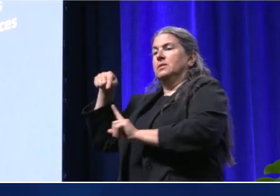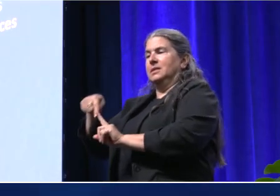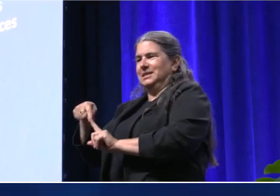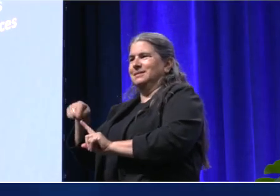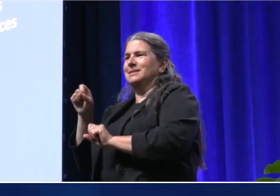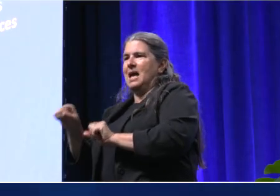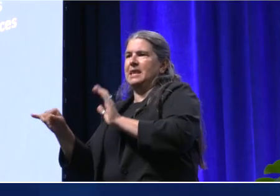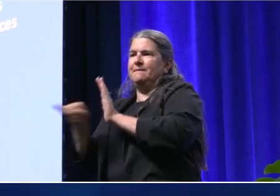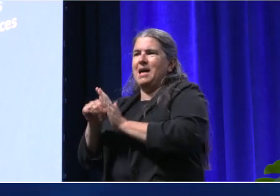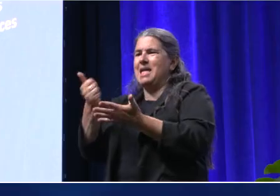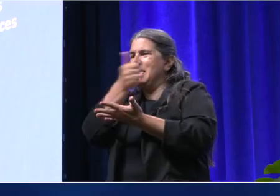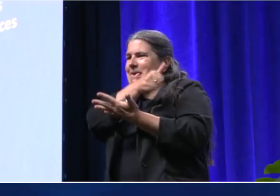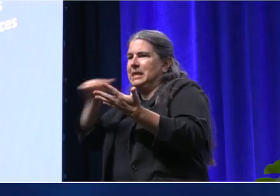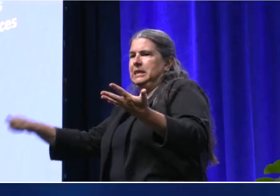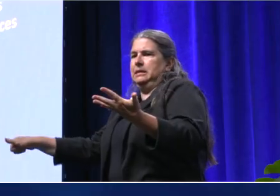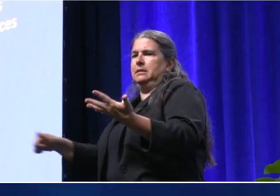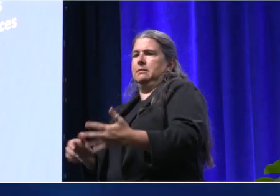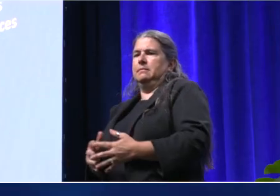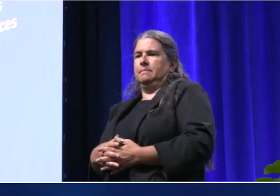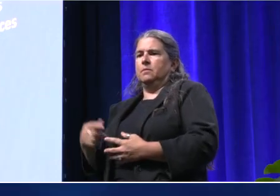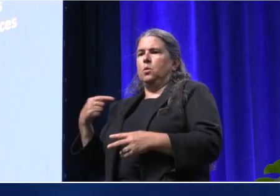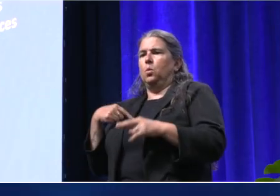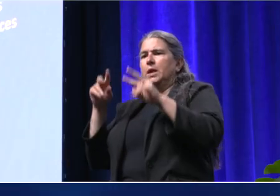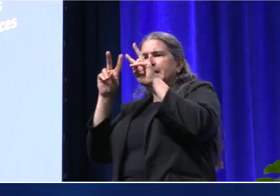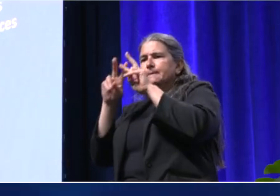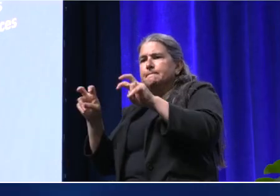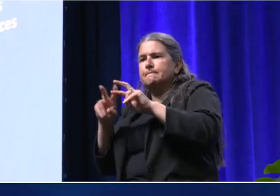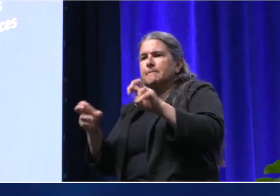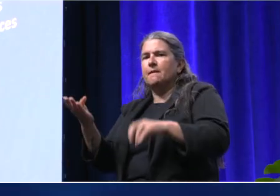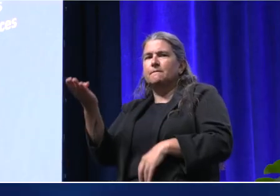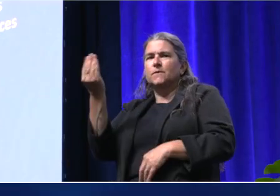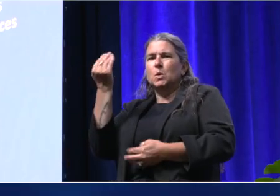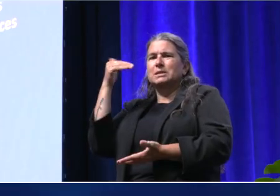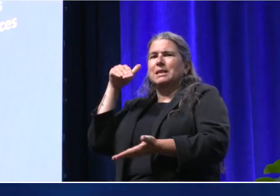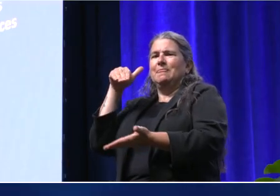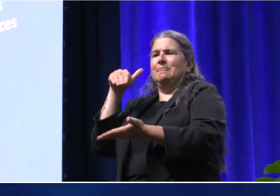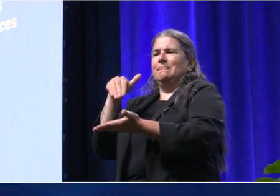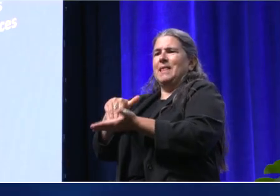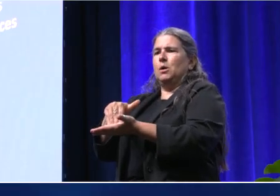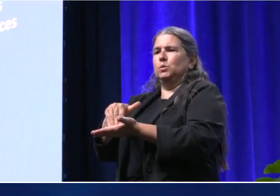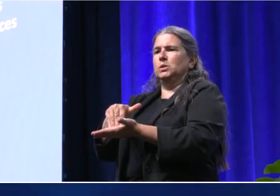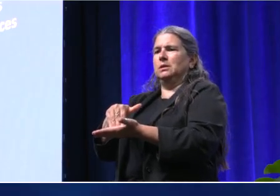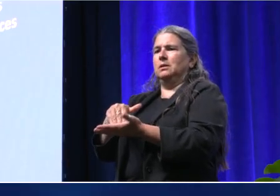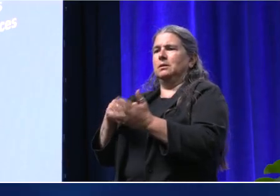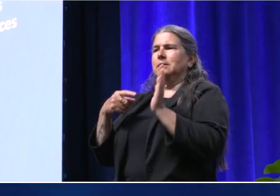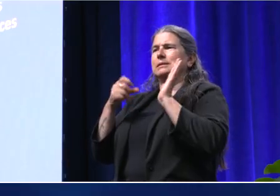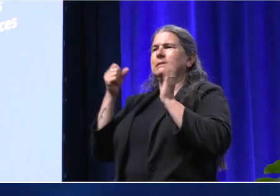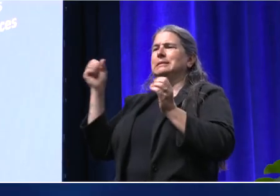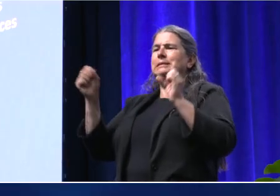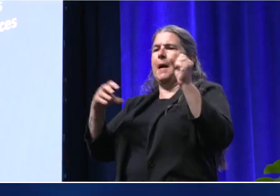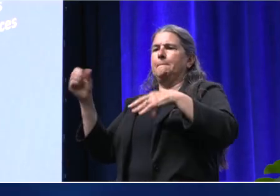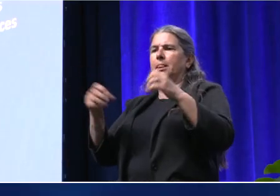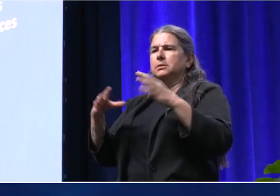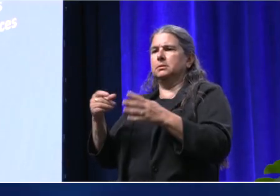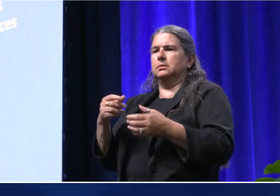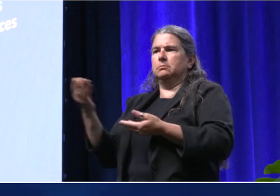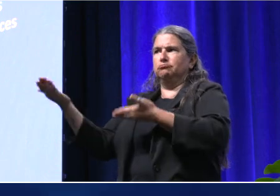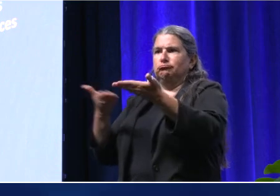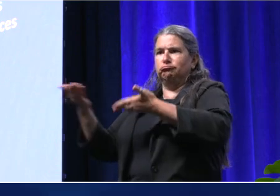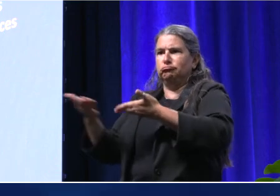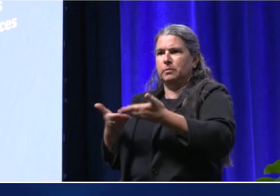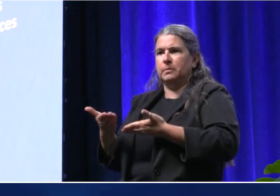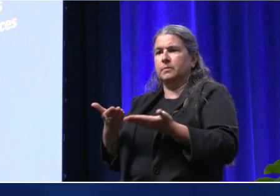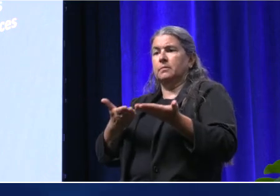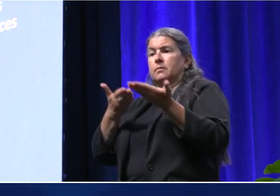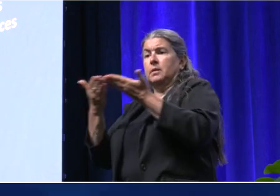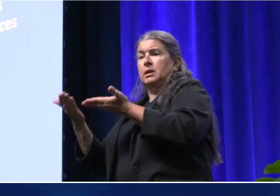14,000 samples from 41 states, including from Maine. And we serve 174 harm reduction programs around the